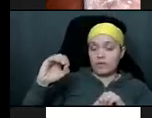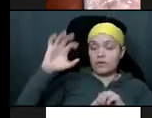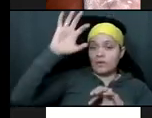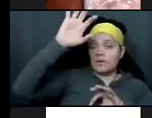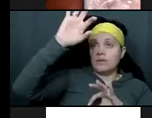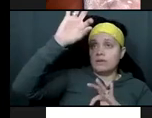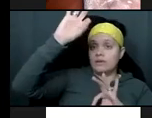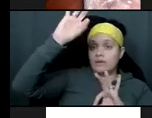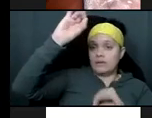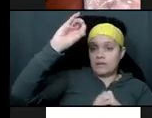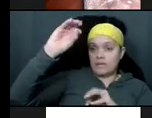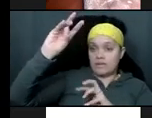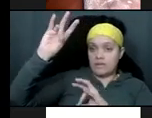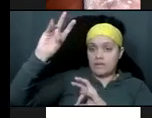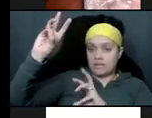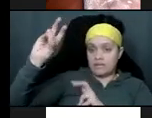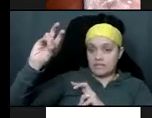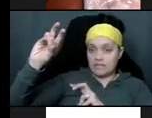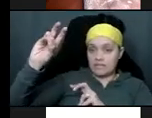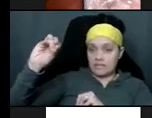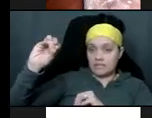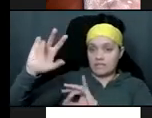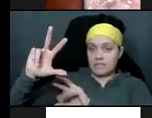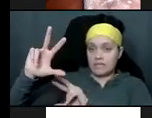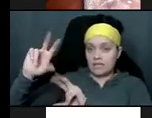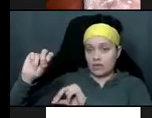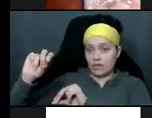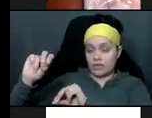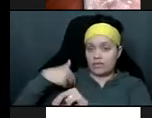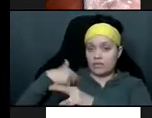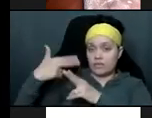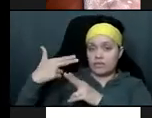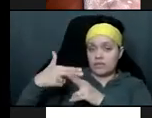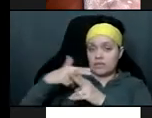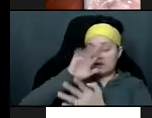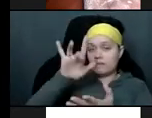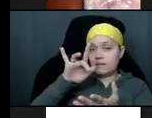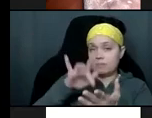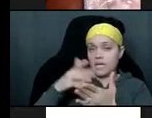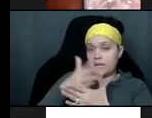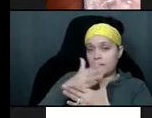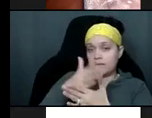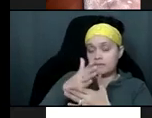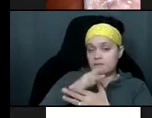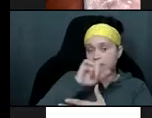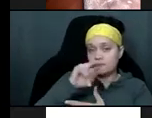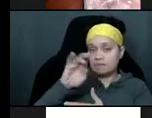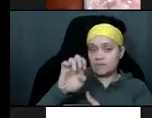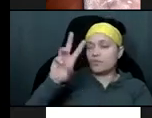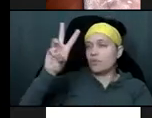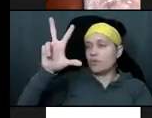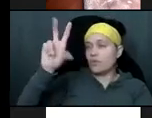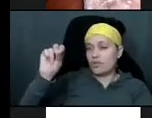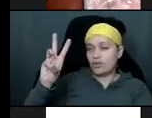60, 30, 0, 30, 60, 90 are what I call the mid-major zones. Well, the 30s and 60s are